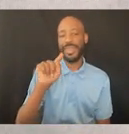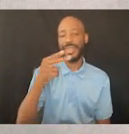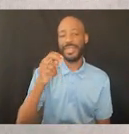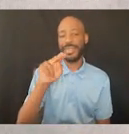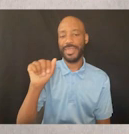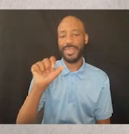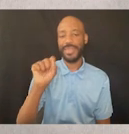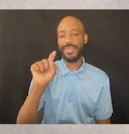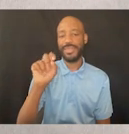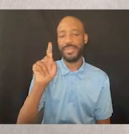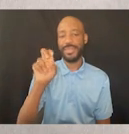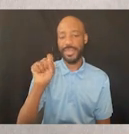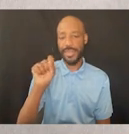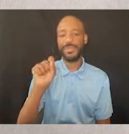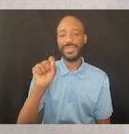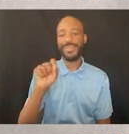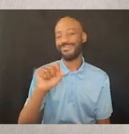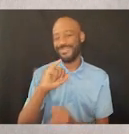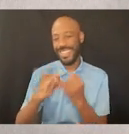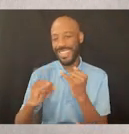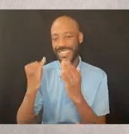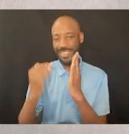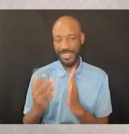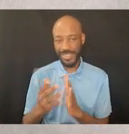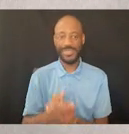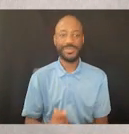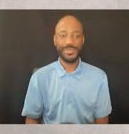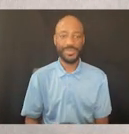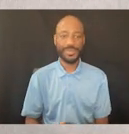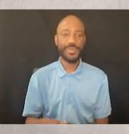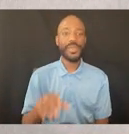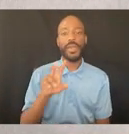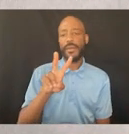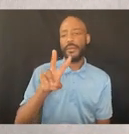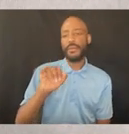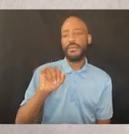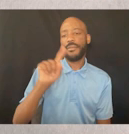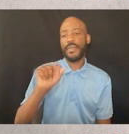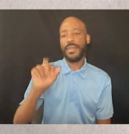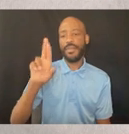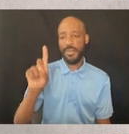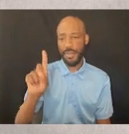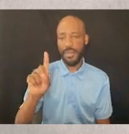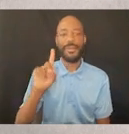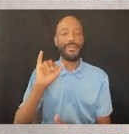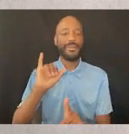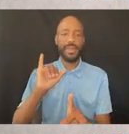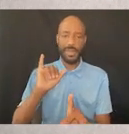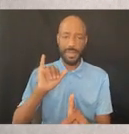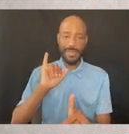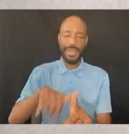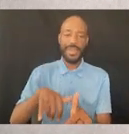It's a vizard, I'm not sure, from 2023, and it's a mixed media mask.